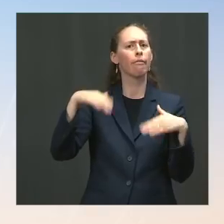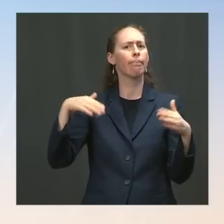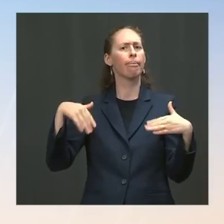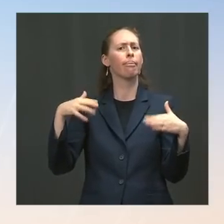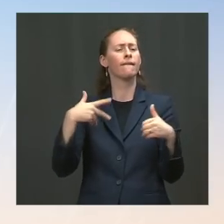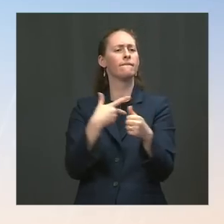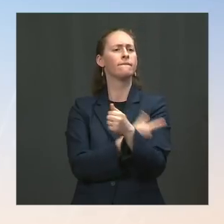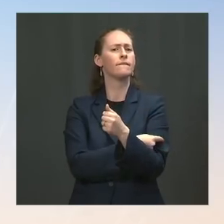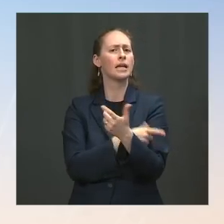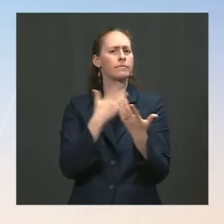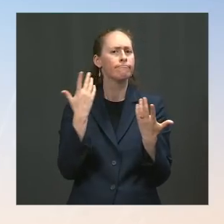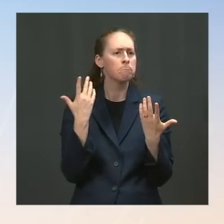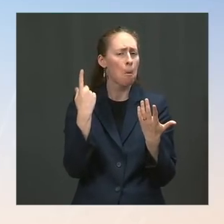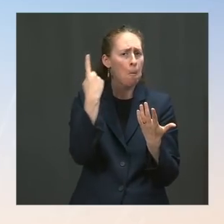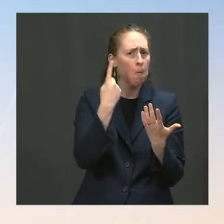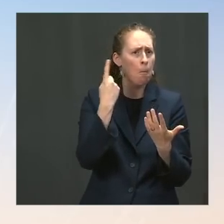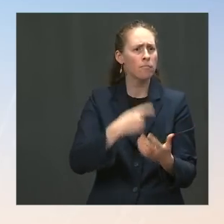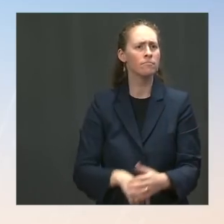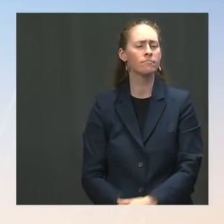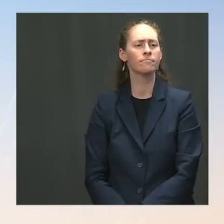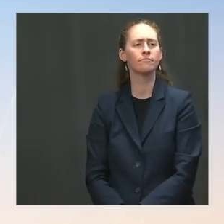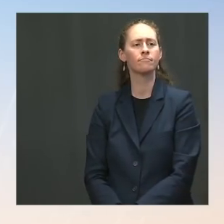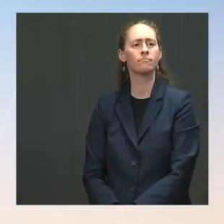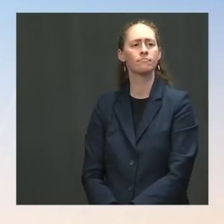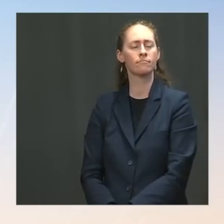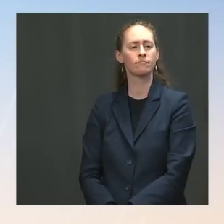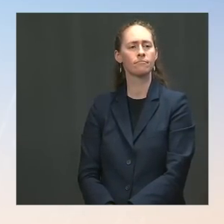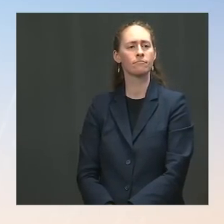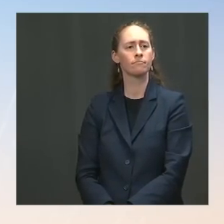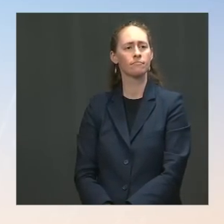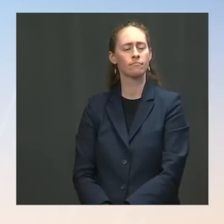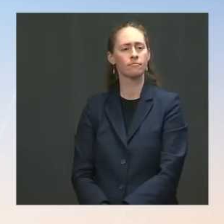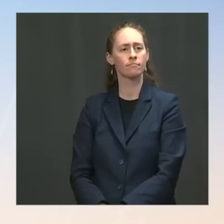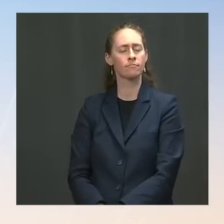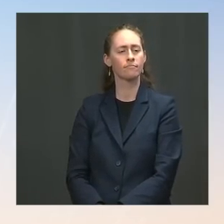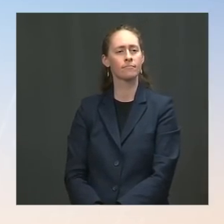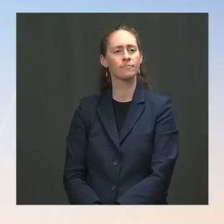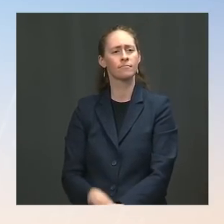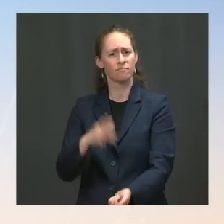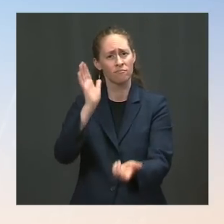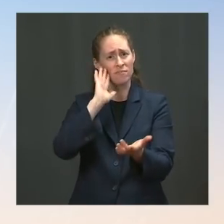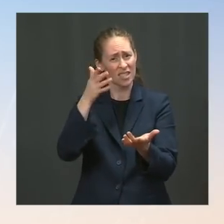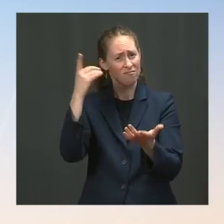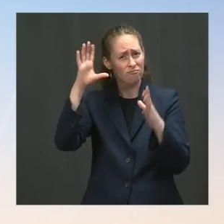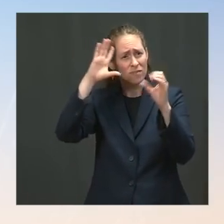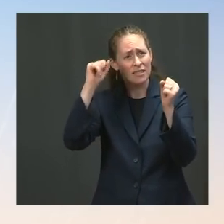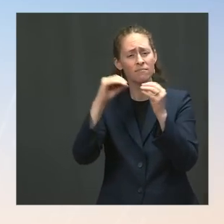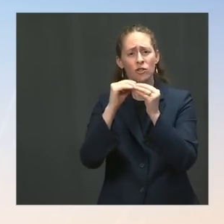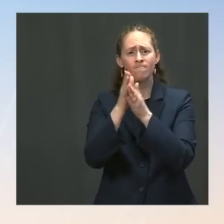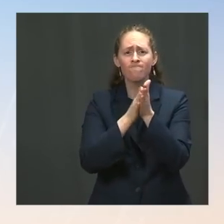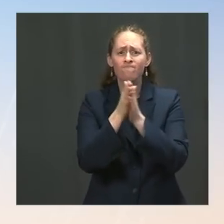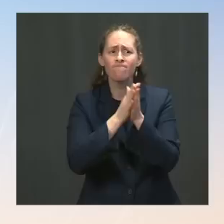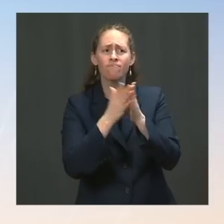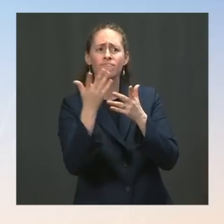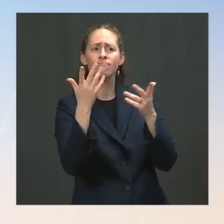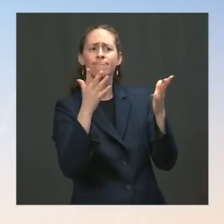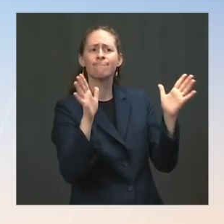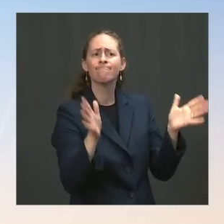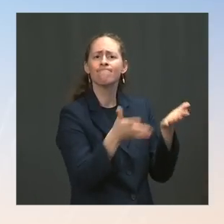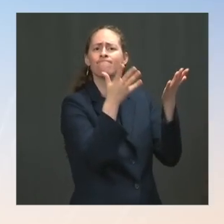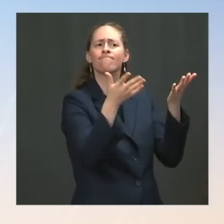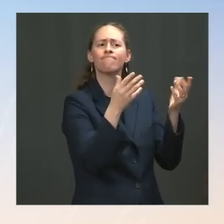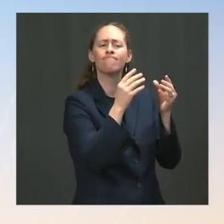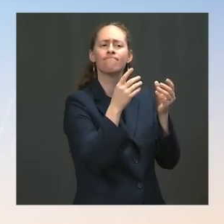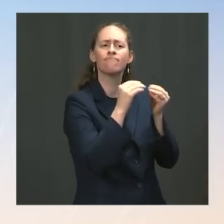problem in conservative areas. Does the president or the administration have any more efforts to try to elevate those voices? Well, first I would say